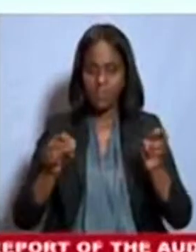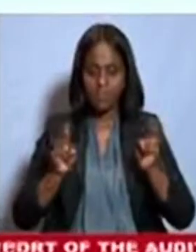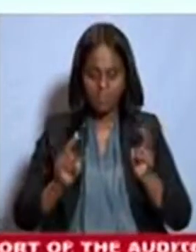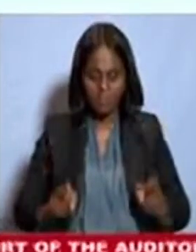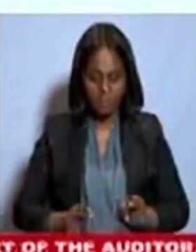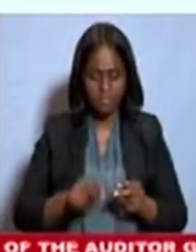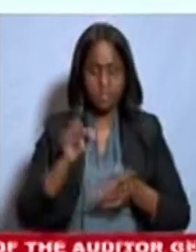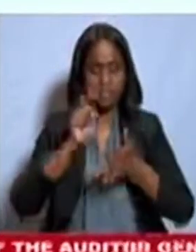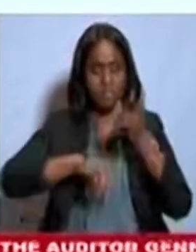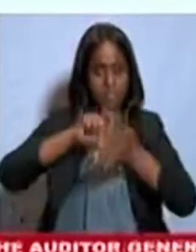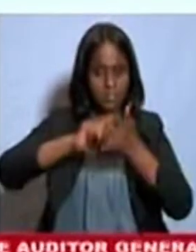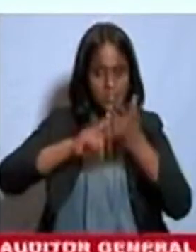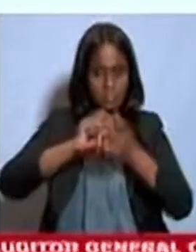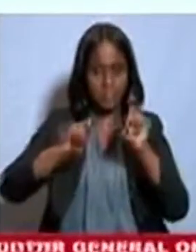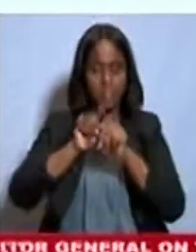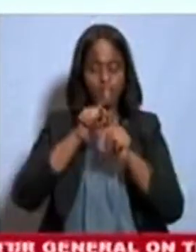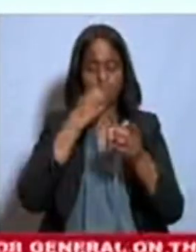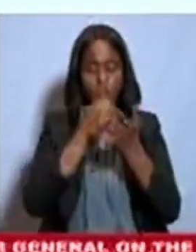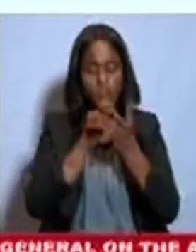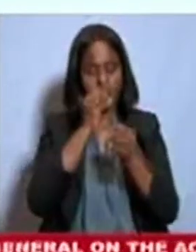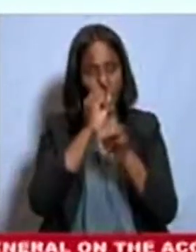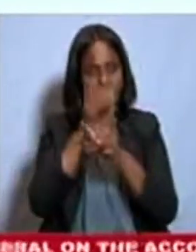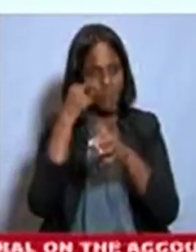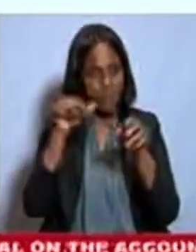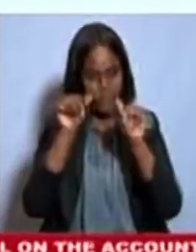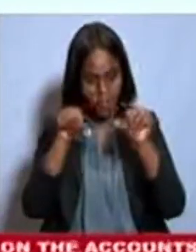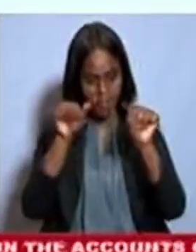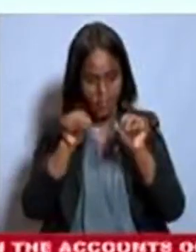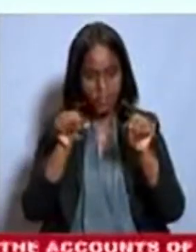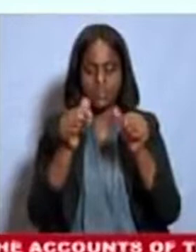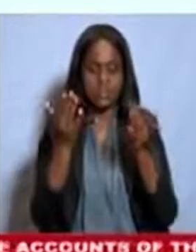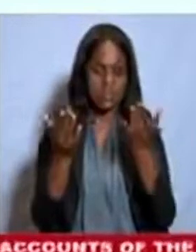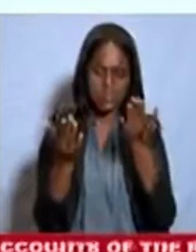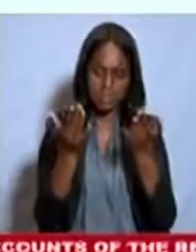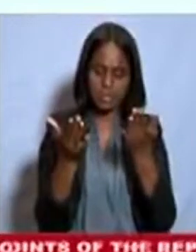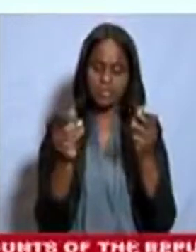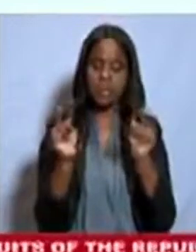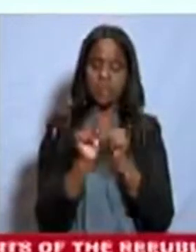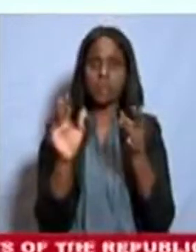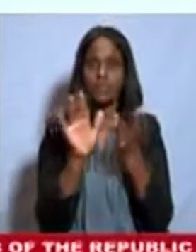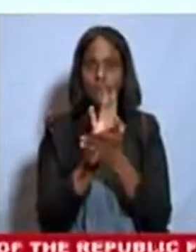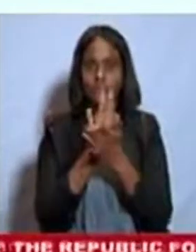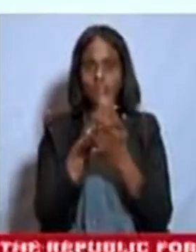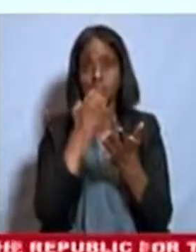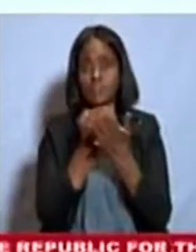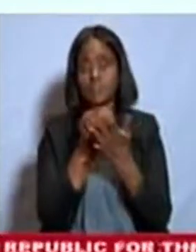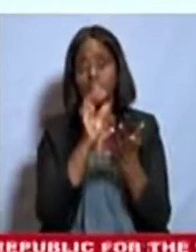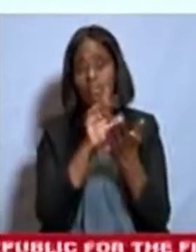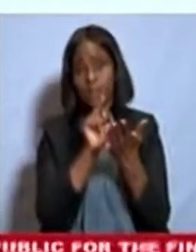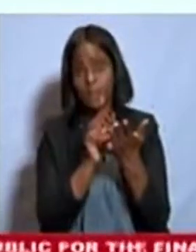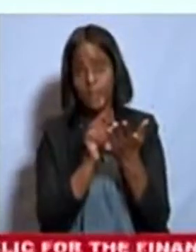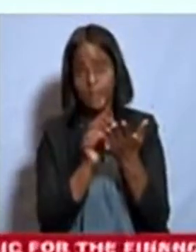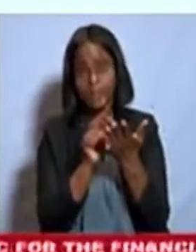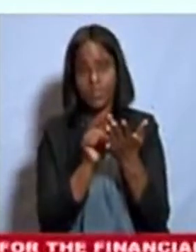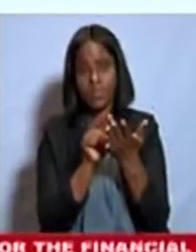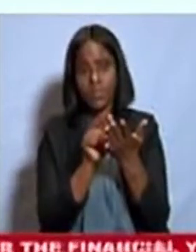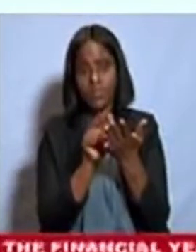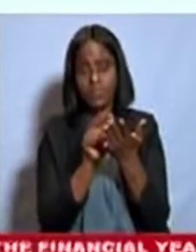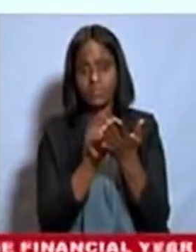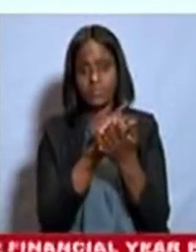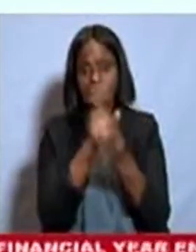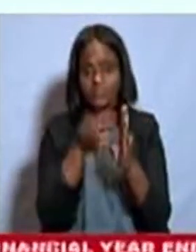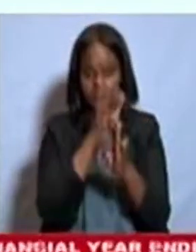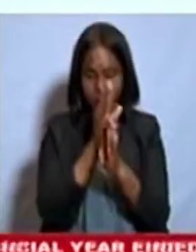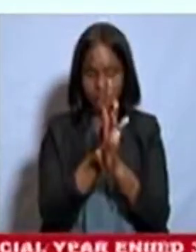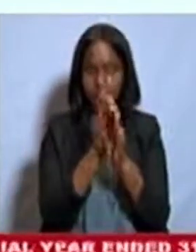deduction and evidence is available for audit verification. Documentary evidence referred